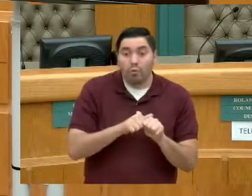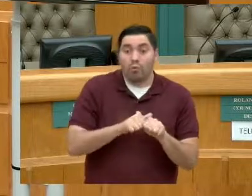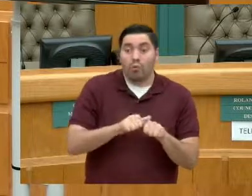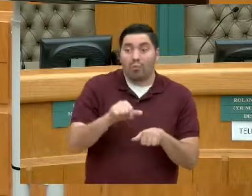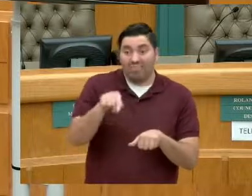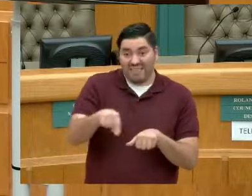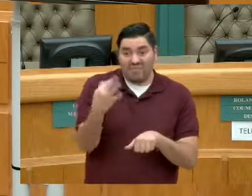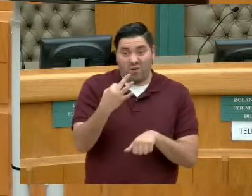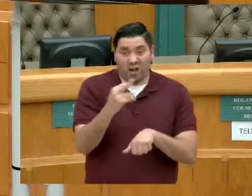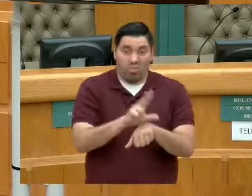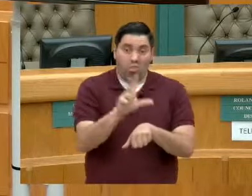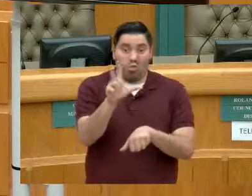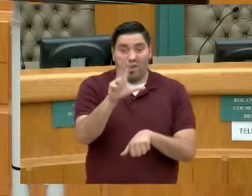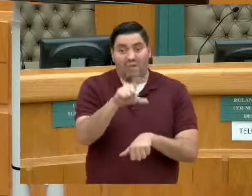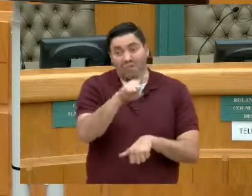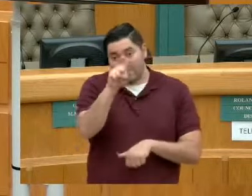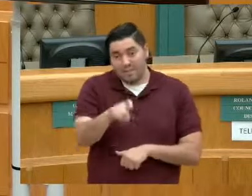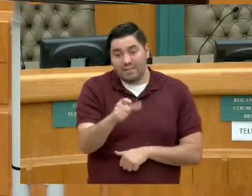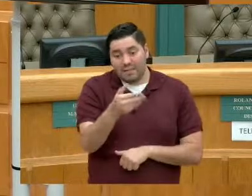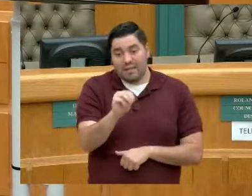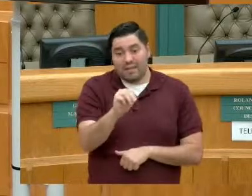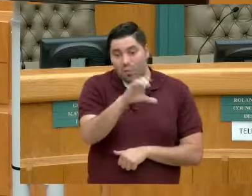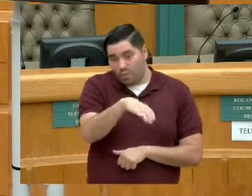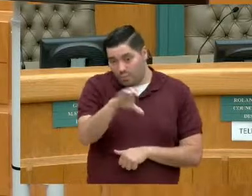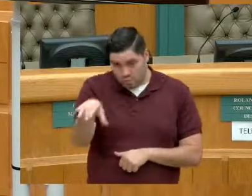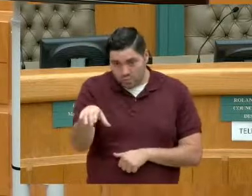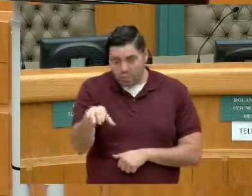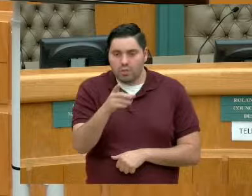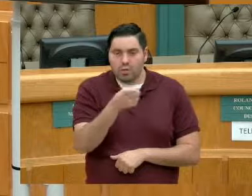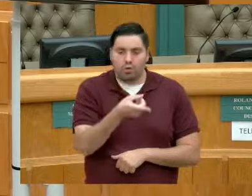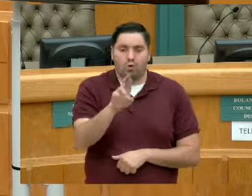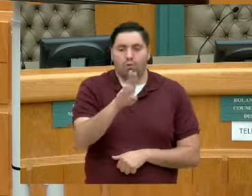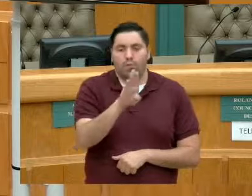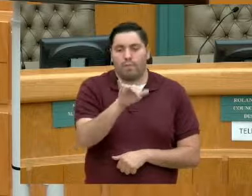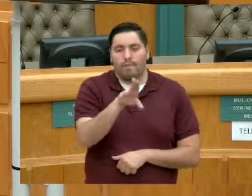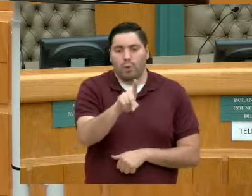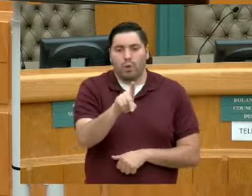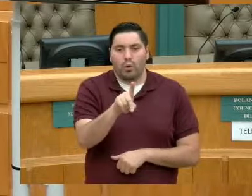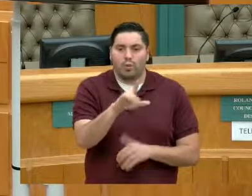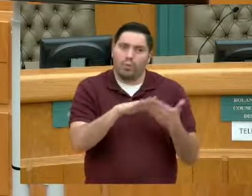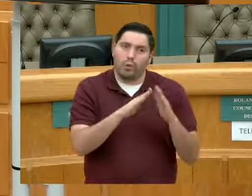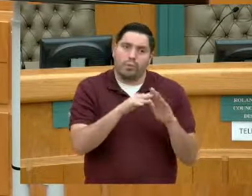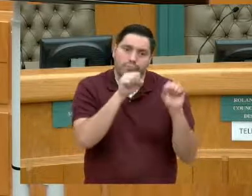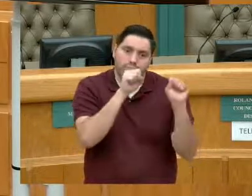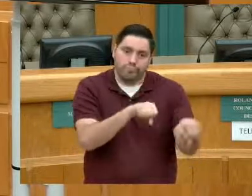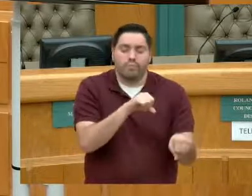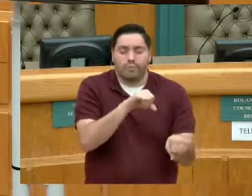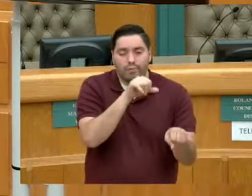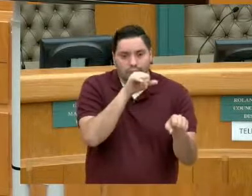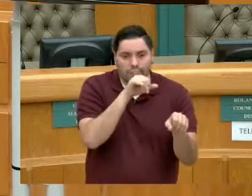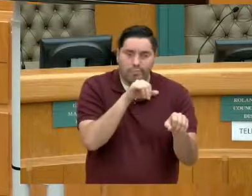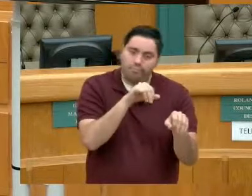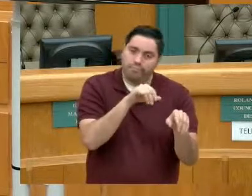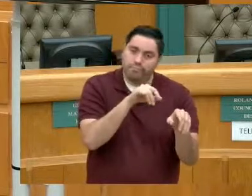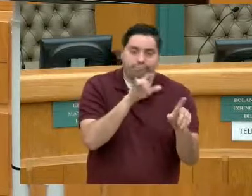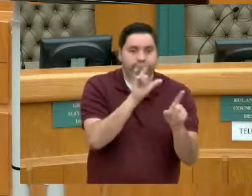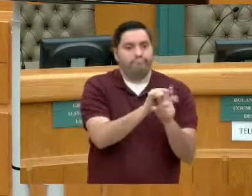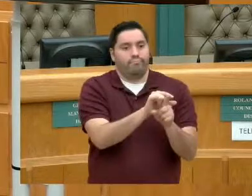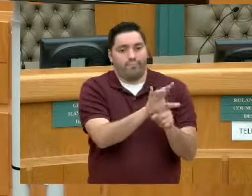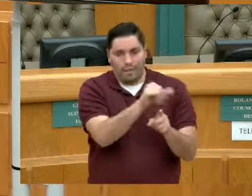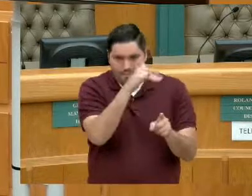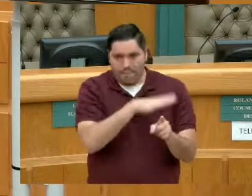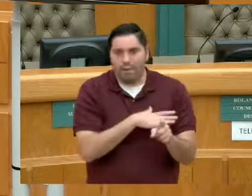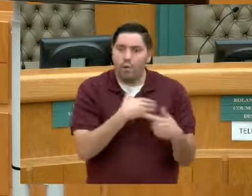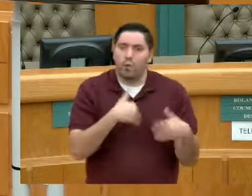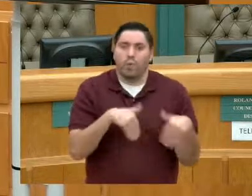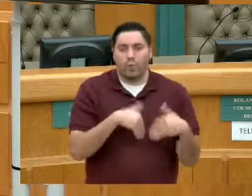is this Friday at 3 o'clock. We'll have our team here from Texas A&M Corpus Christi, Dr. Bird, who the community